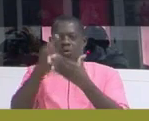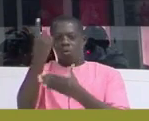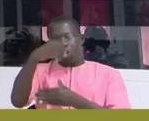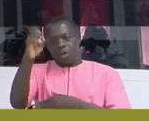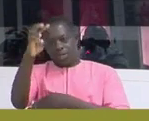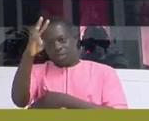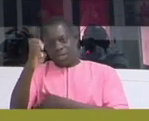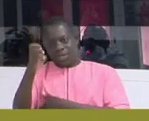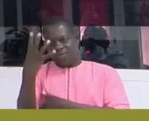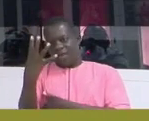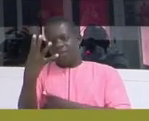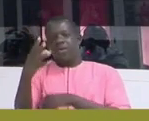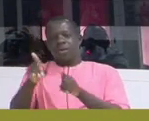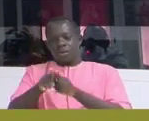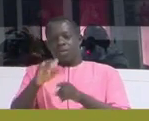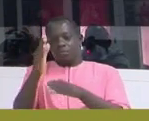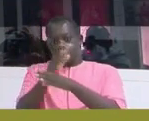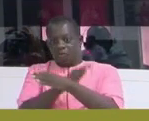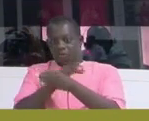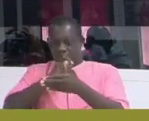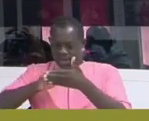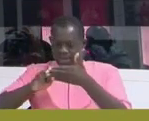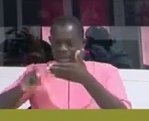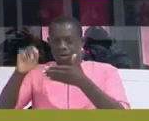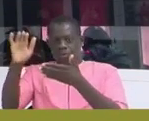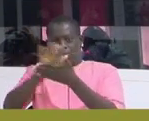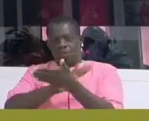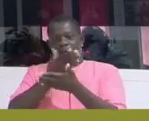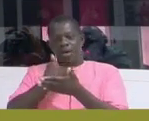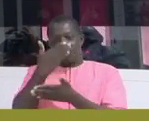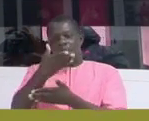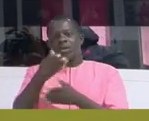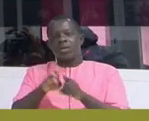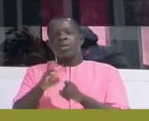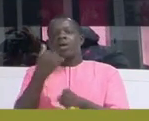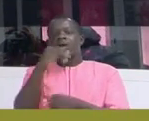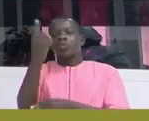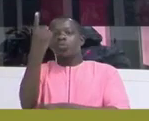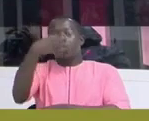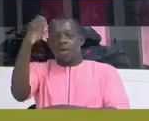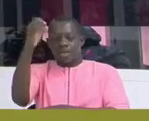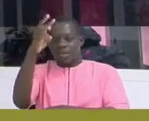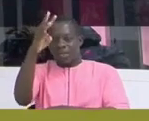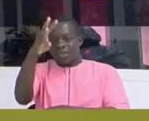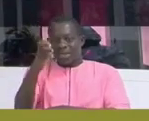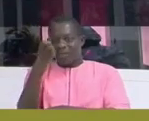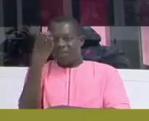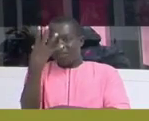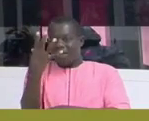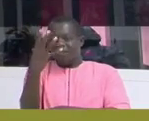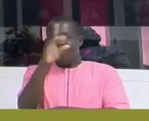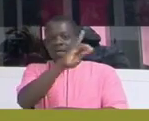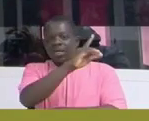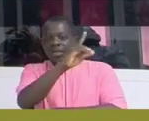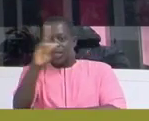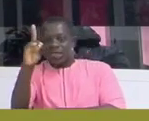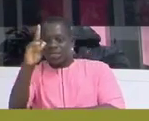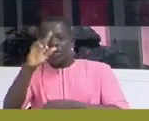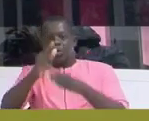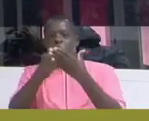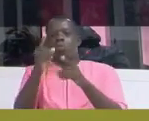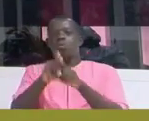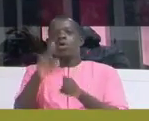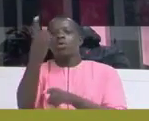125 or 135. I used to have it on record which I just lost the document. Is it $135